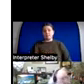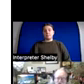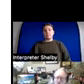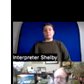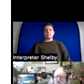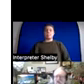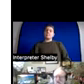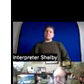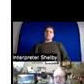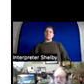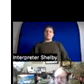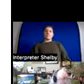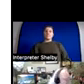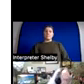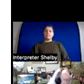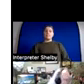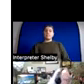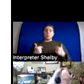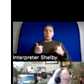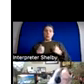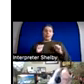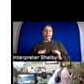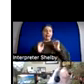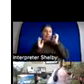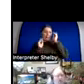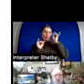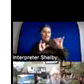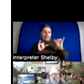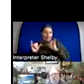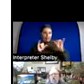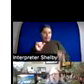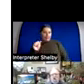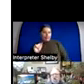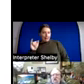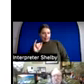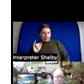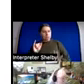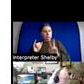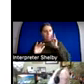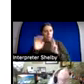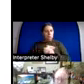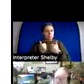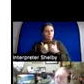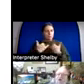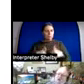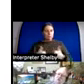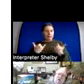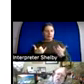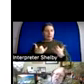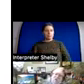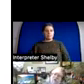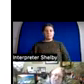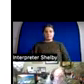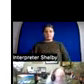we can think like an ai though is let's play the prediction game follow